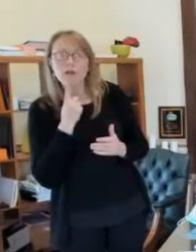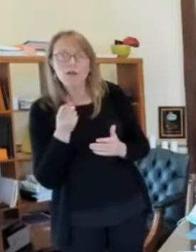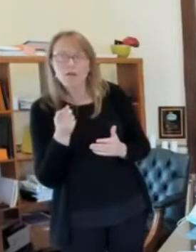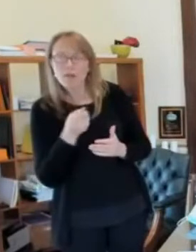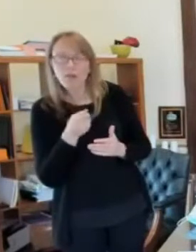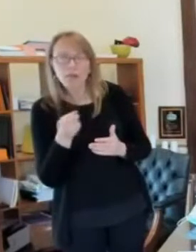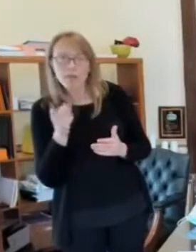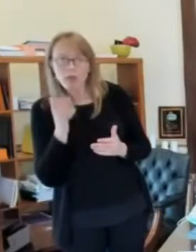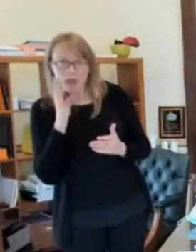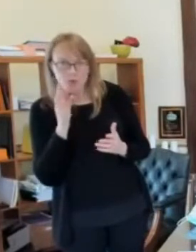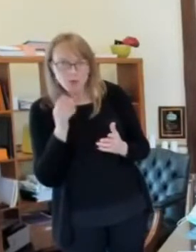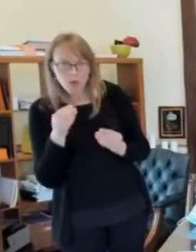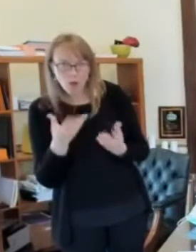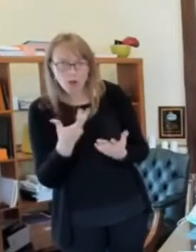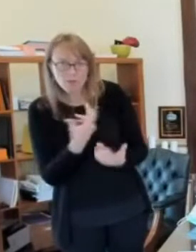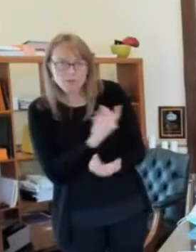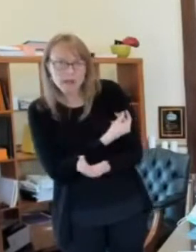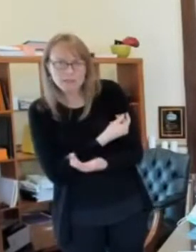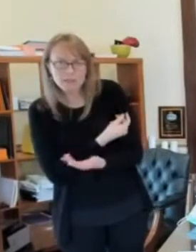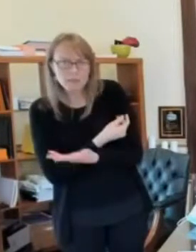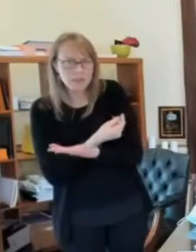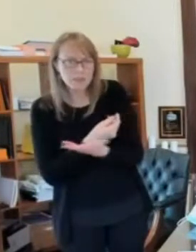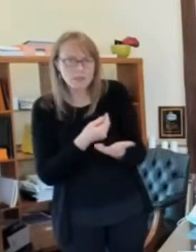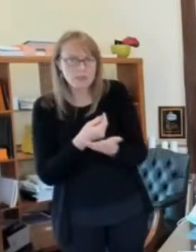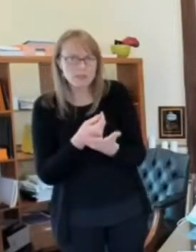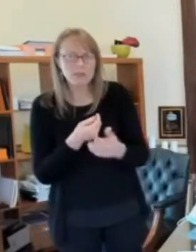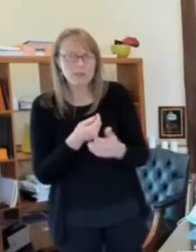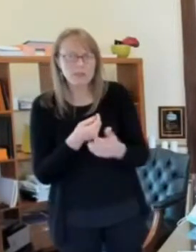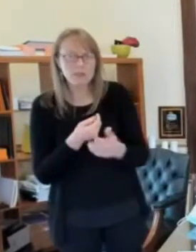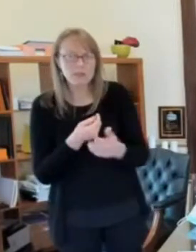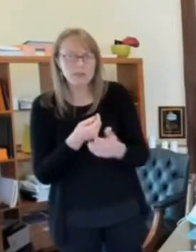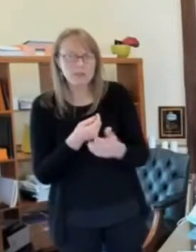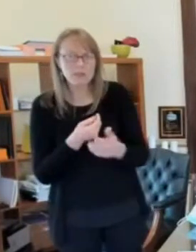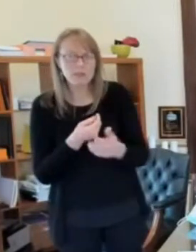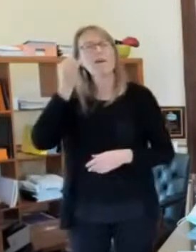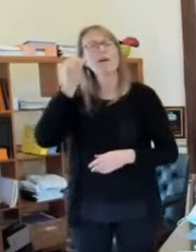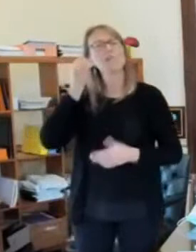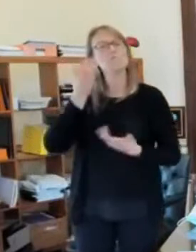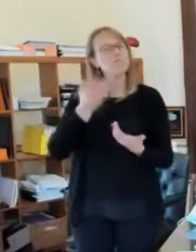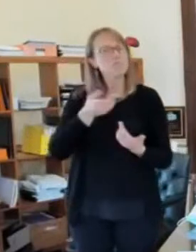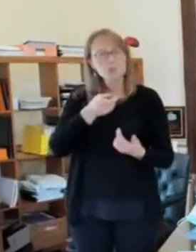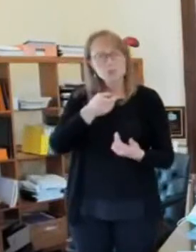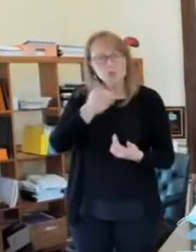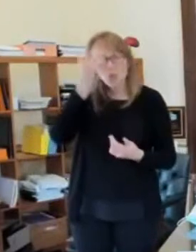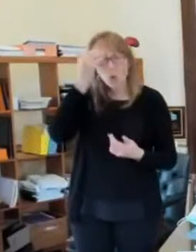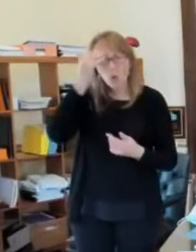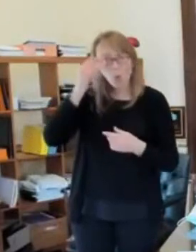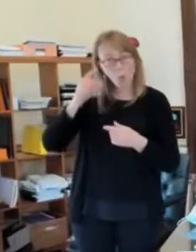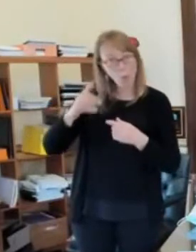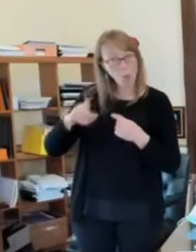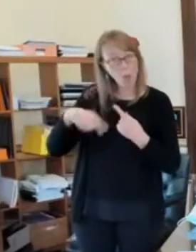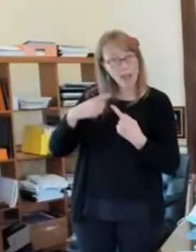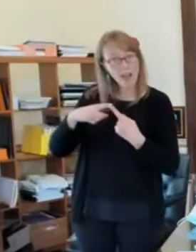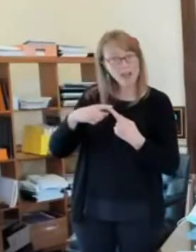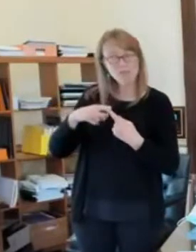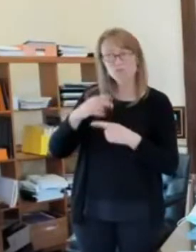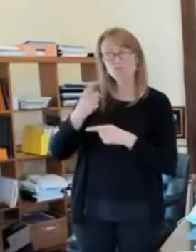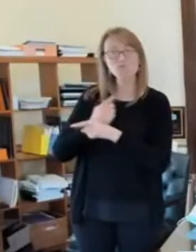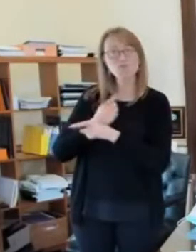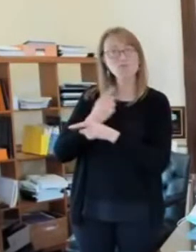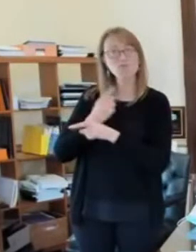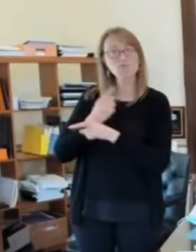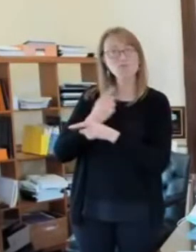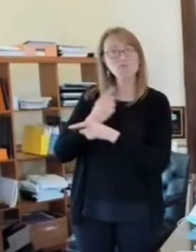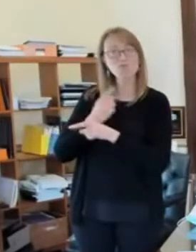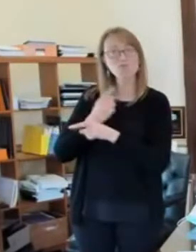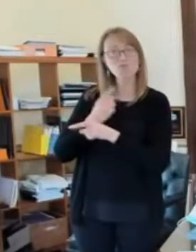when providers who are unaffiliated with the major hospital systems might be able to begin vaccinating people?